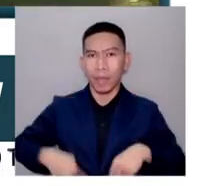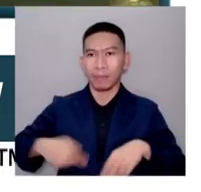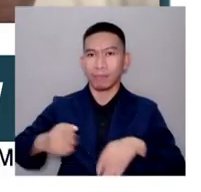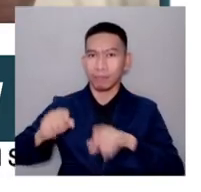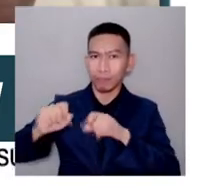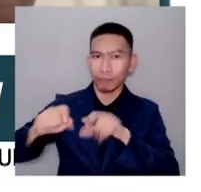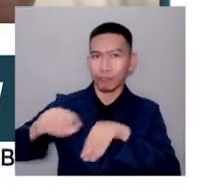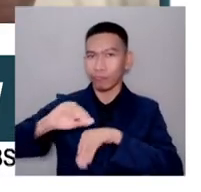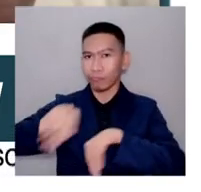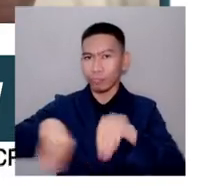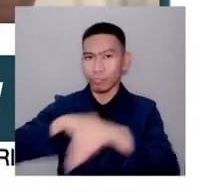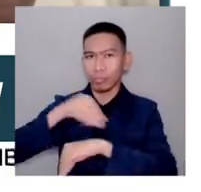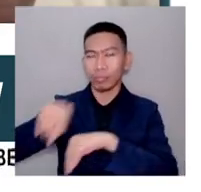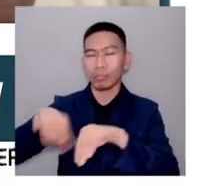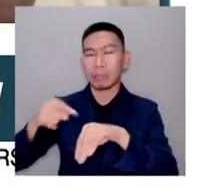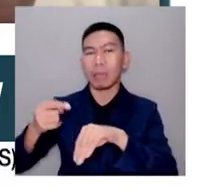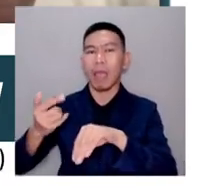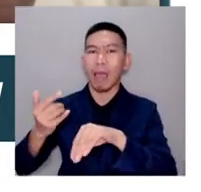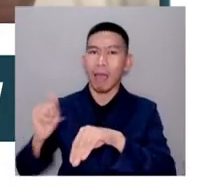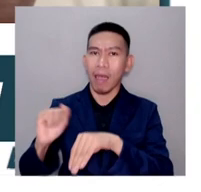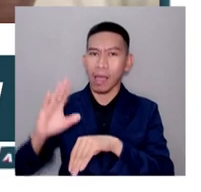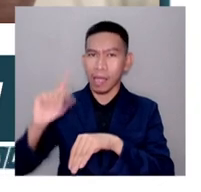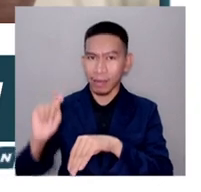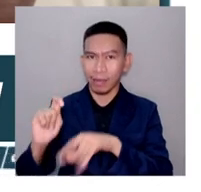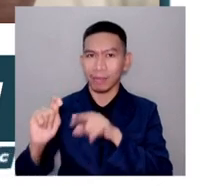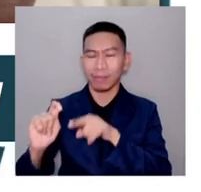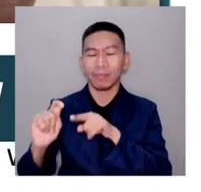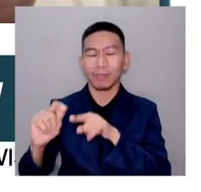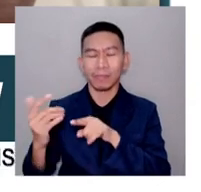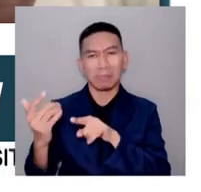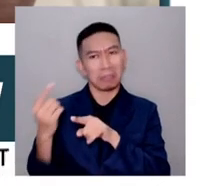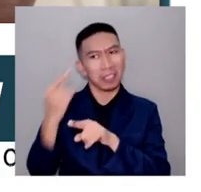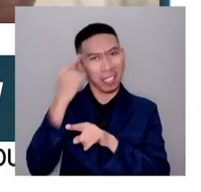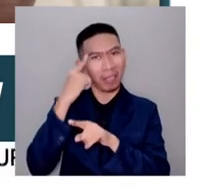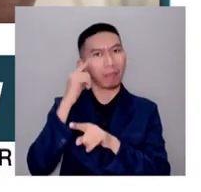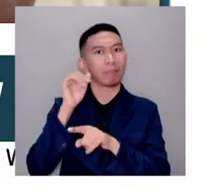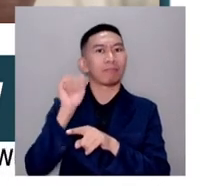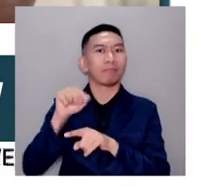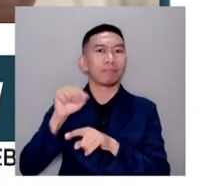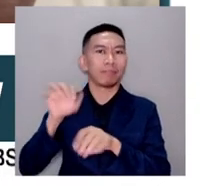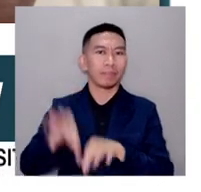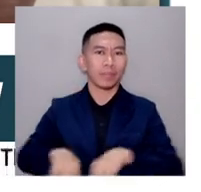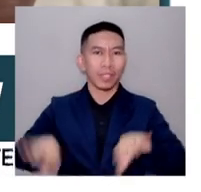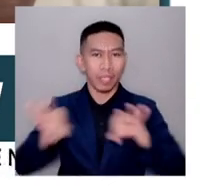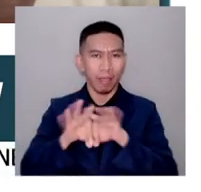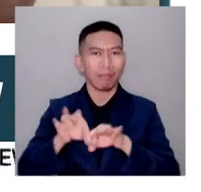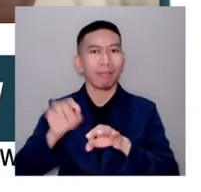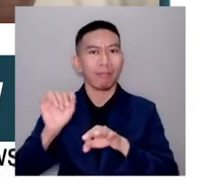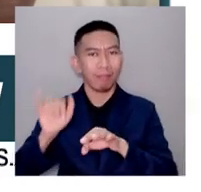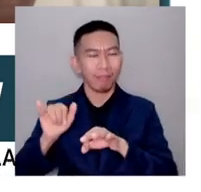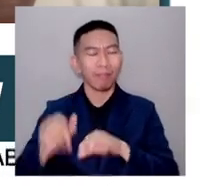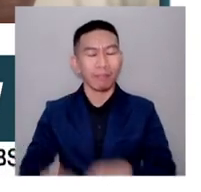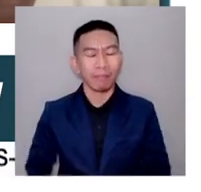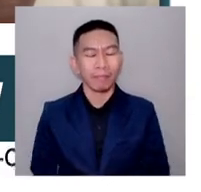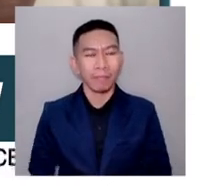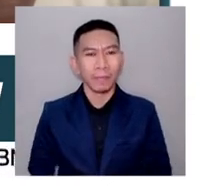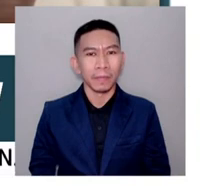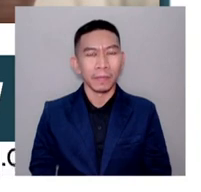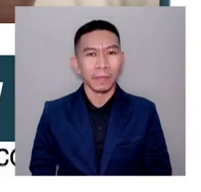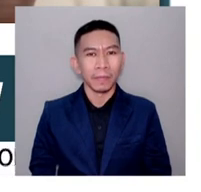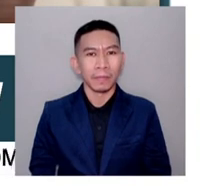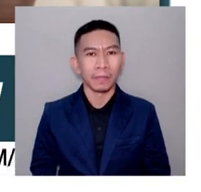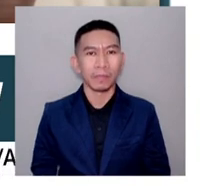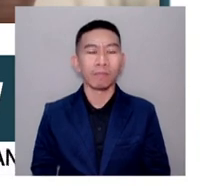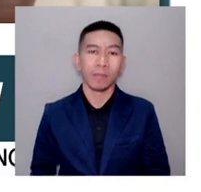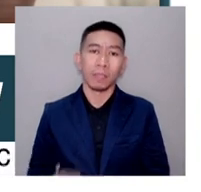some, I think, valuable amendments. So, hindi mag-iiba yung